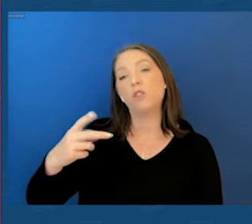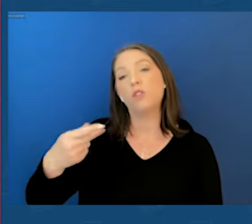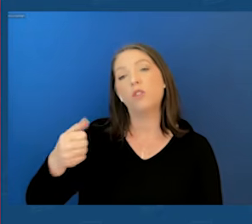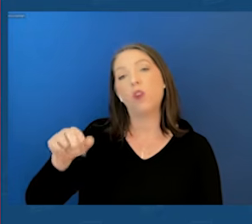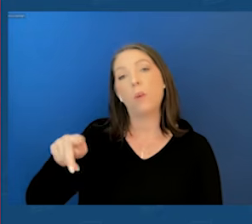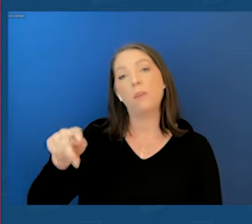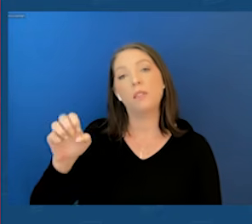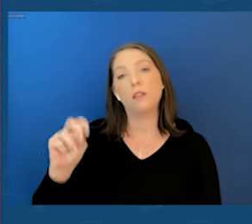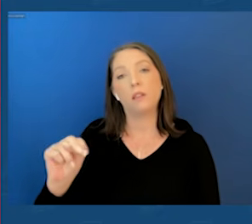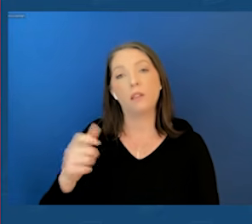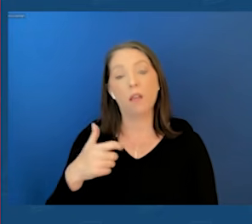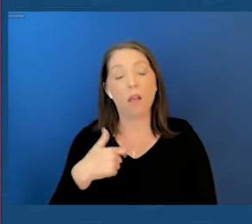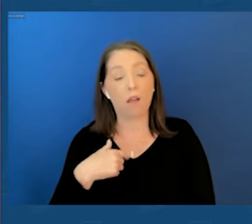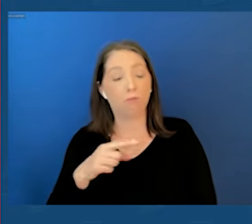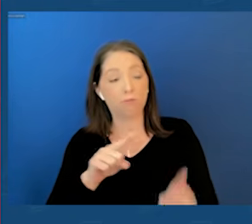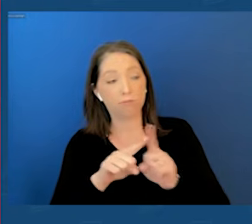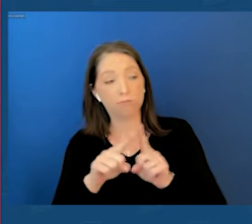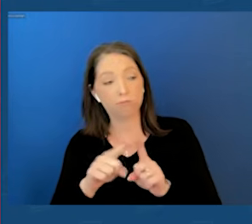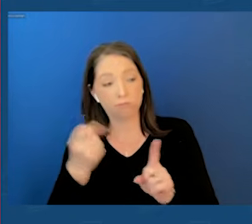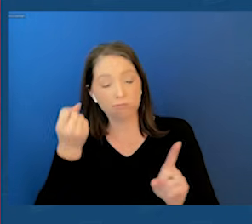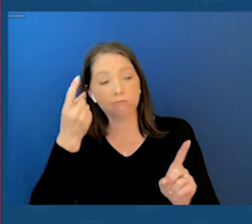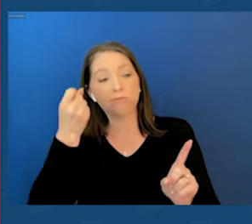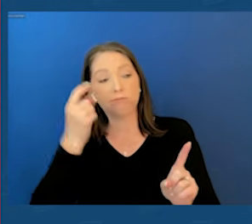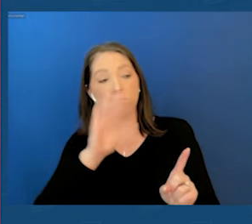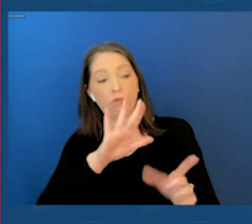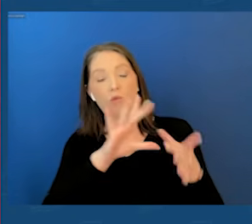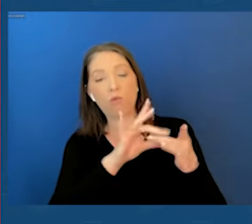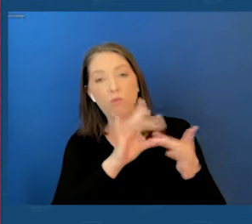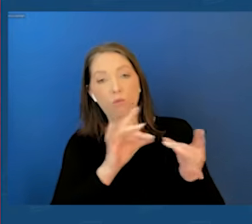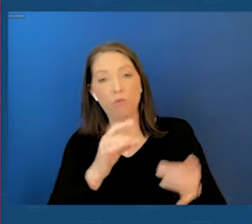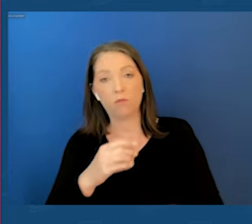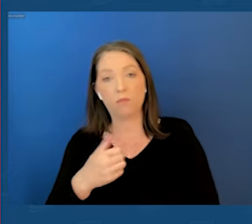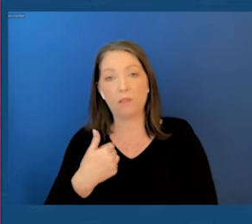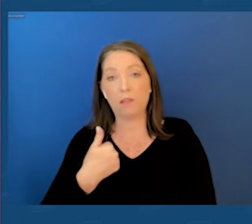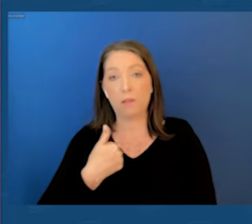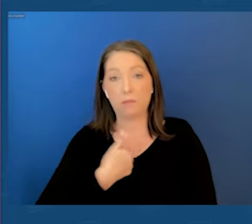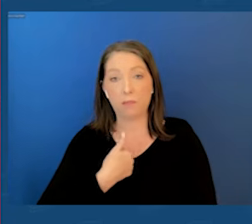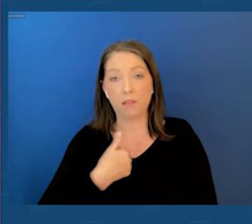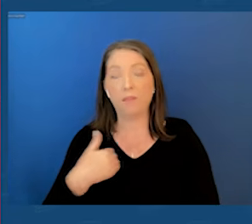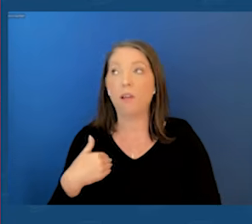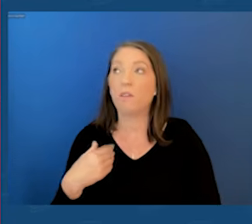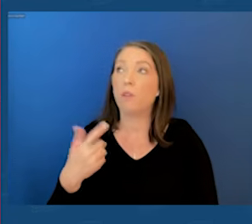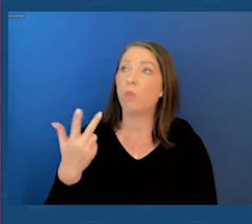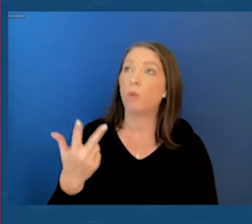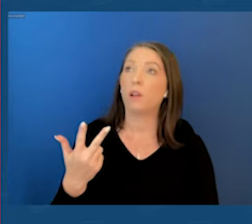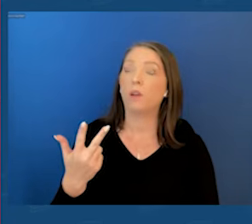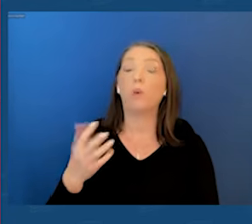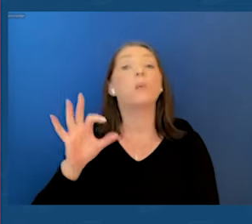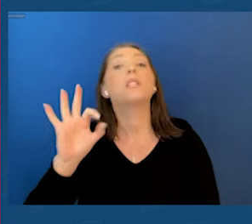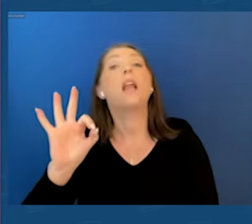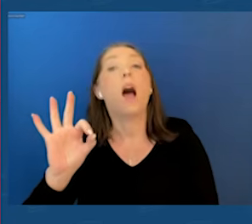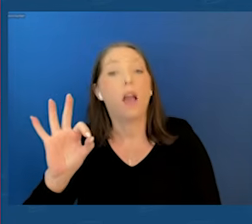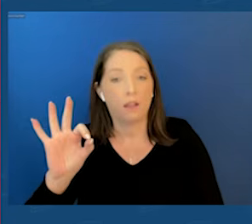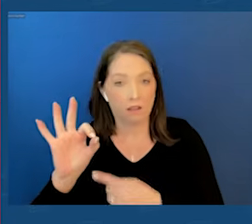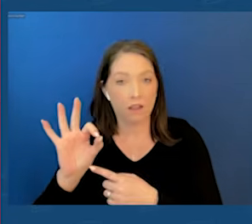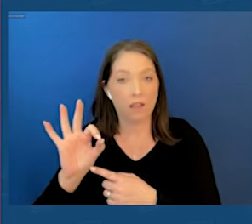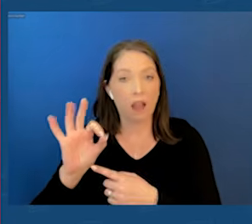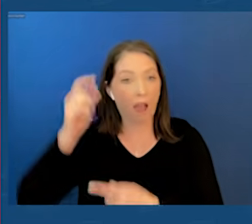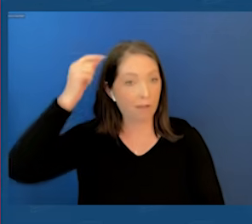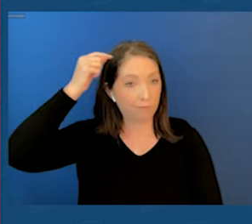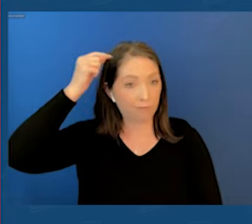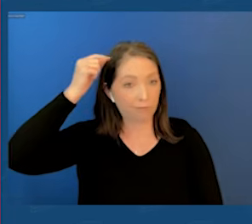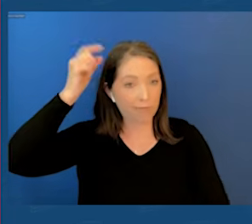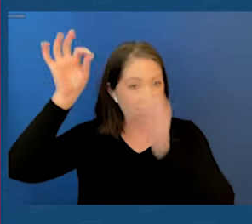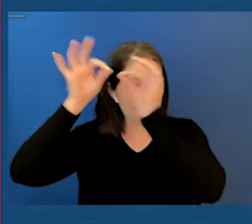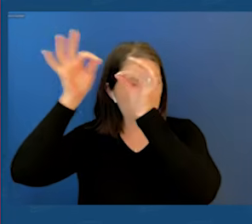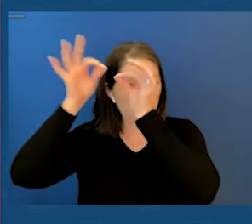I too know a little bit about what you're talking about. I have 3 stitches in my, 9 stitches in my head from 3 incidents